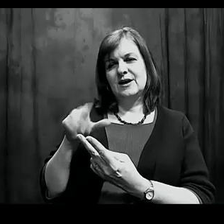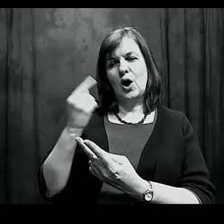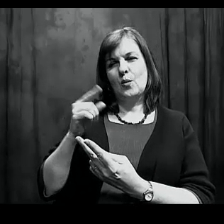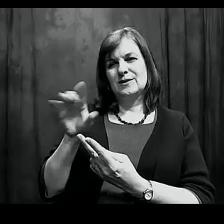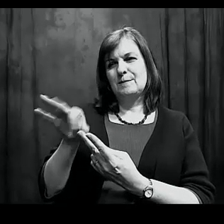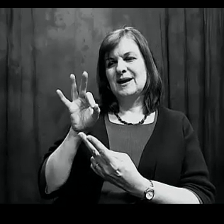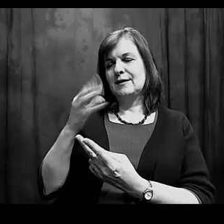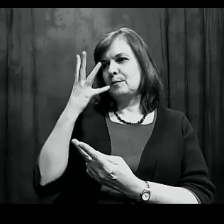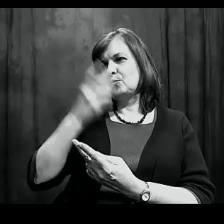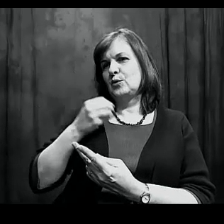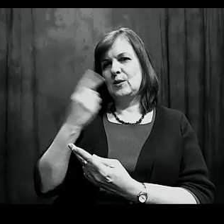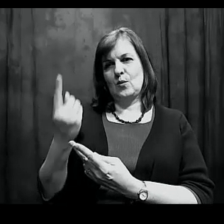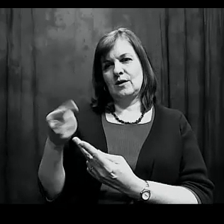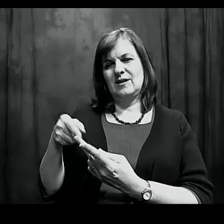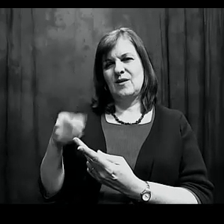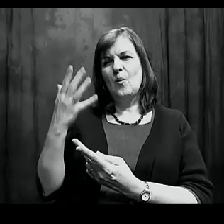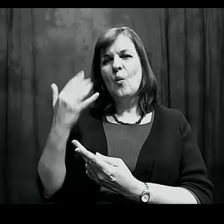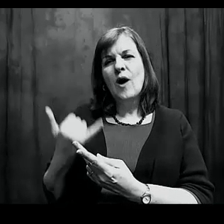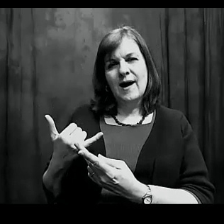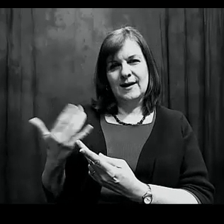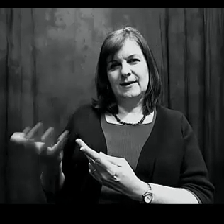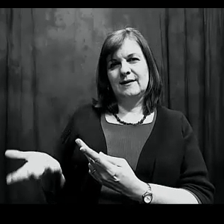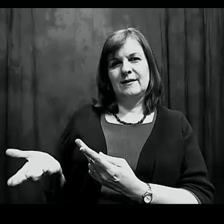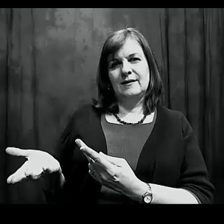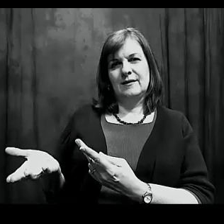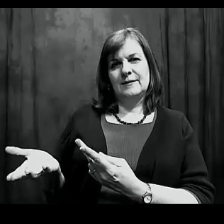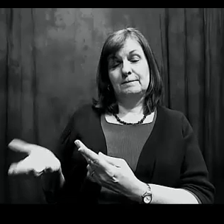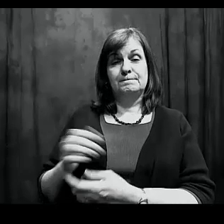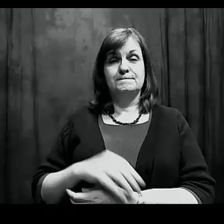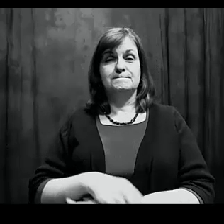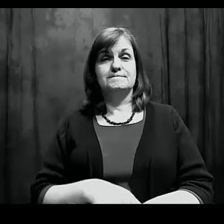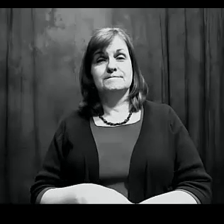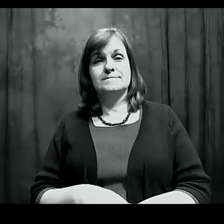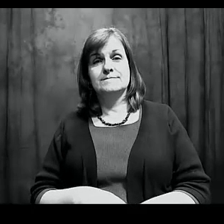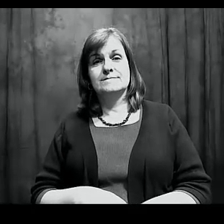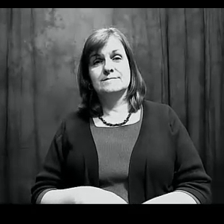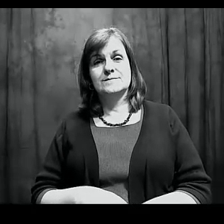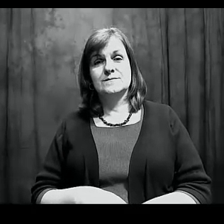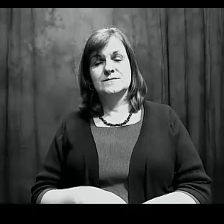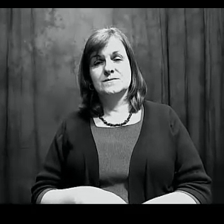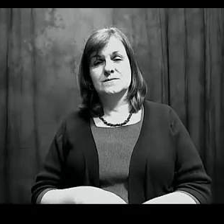yeah. She always picks the big pretty one. Why?